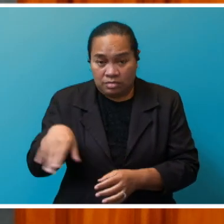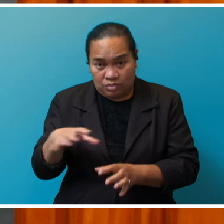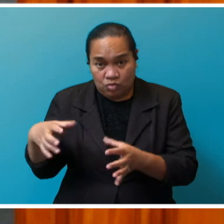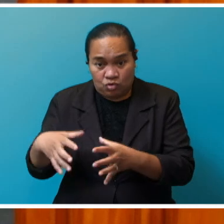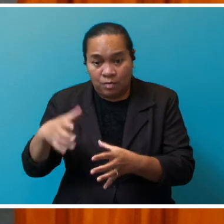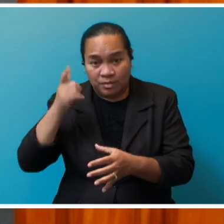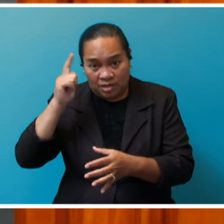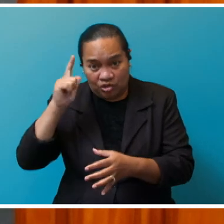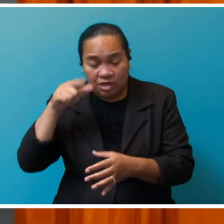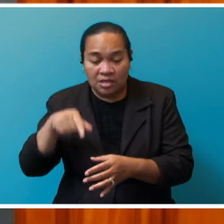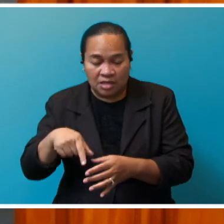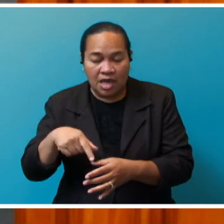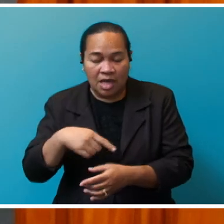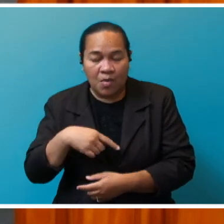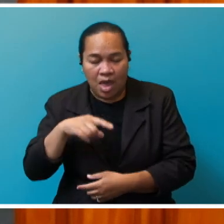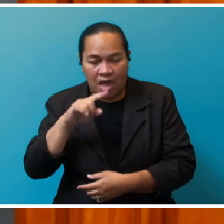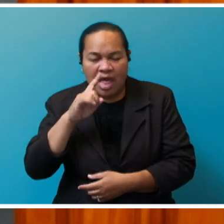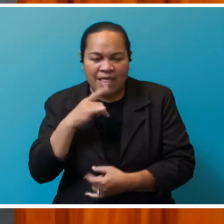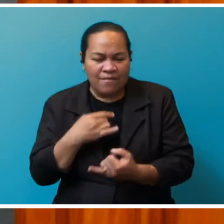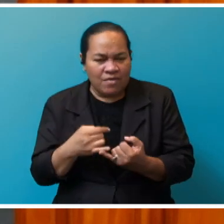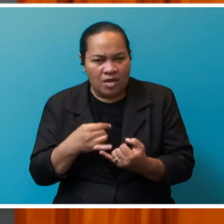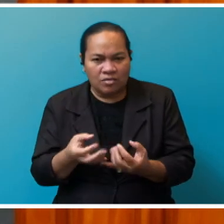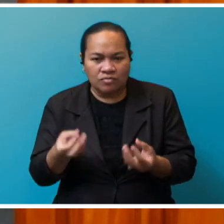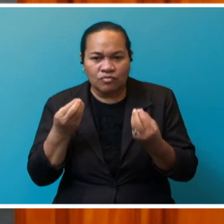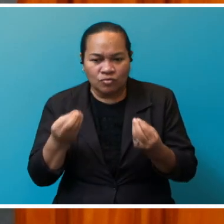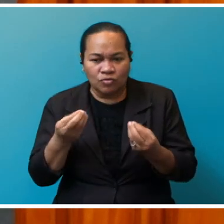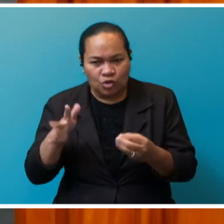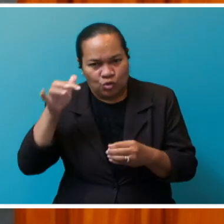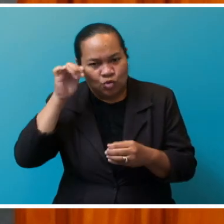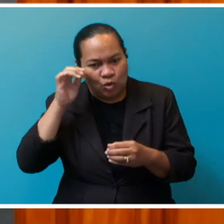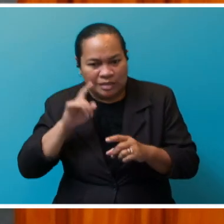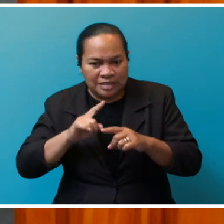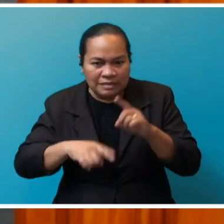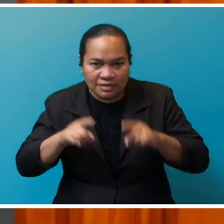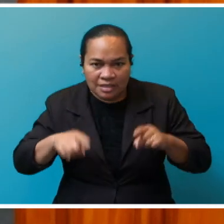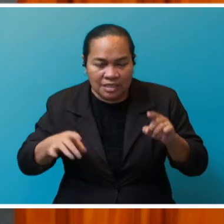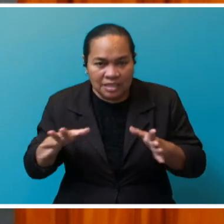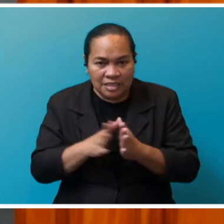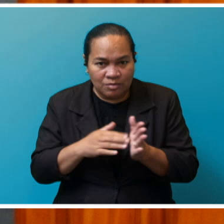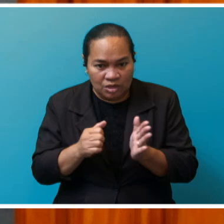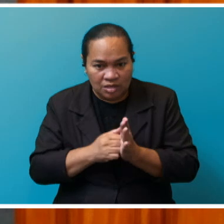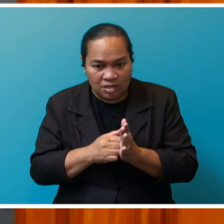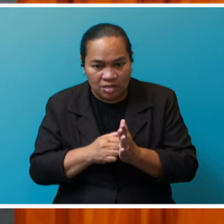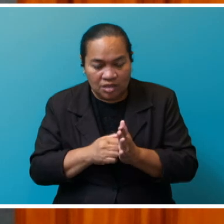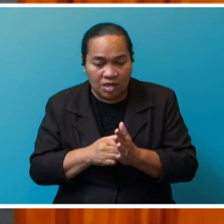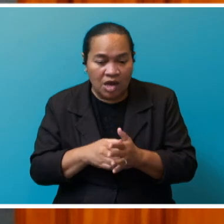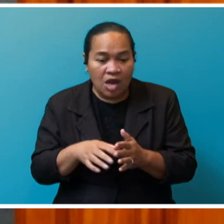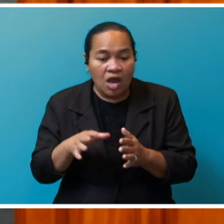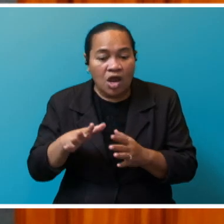understandably, bring valuable subject knowledge. We recognize the importance of equipping